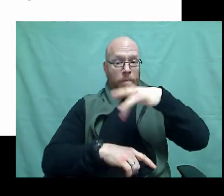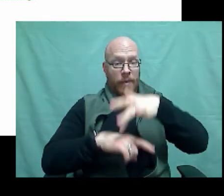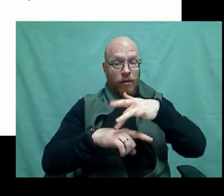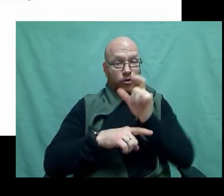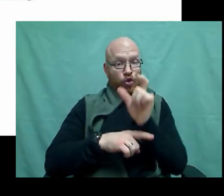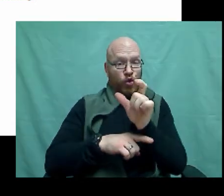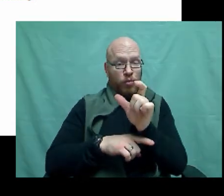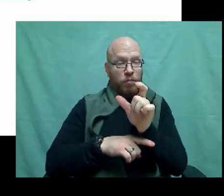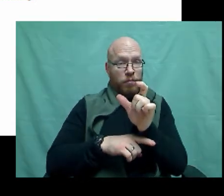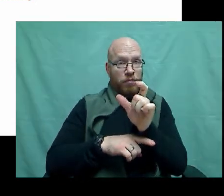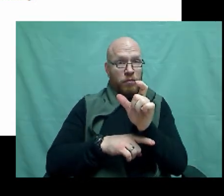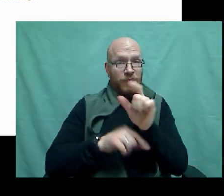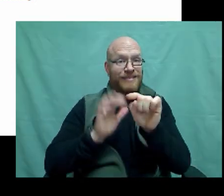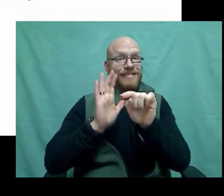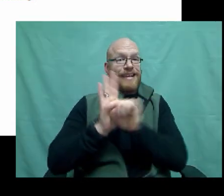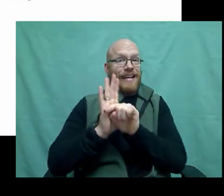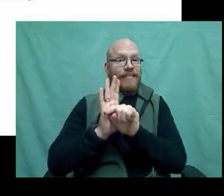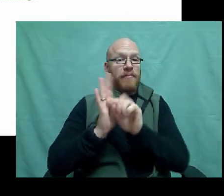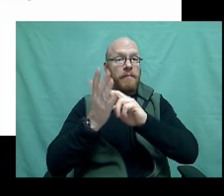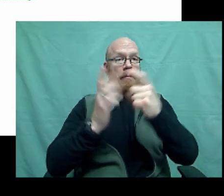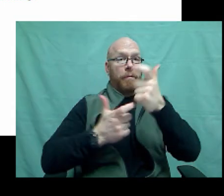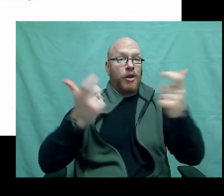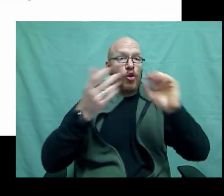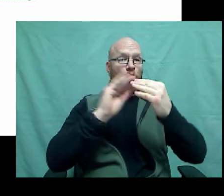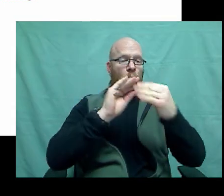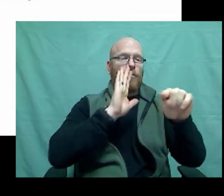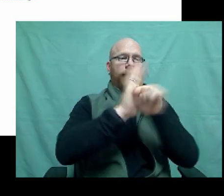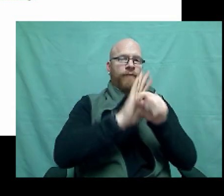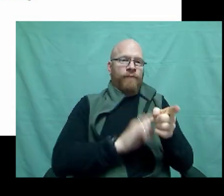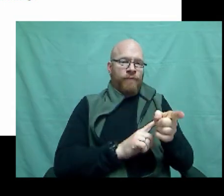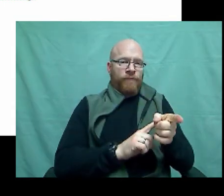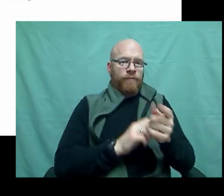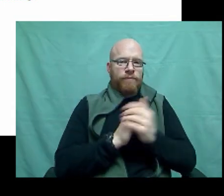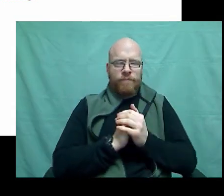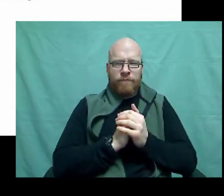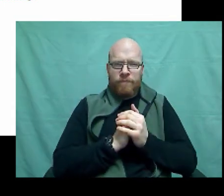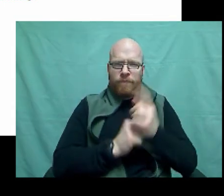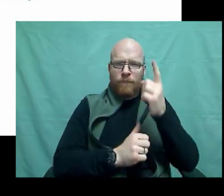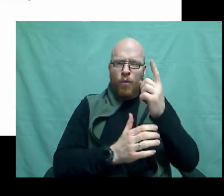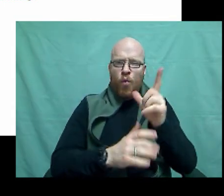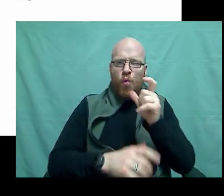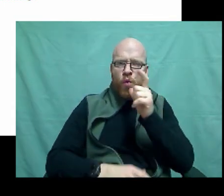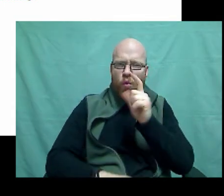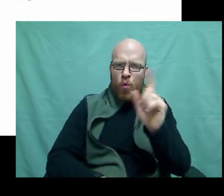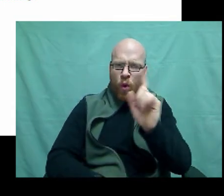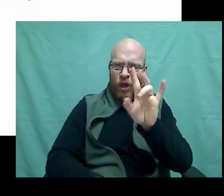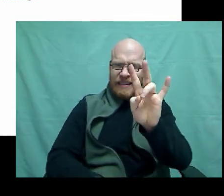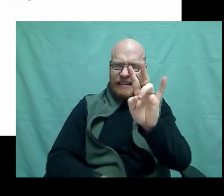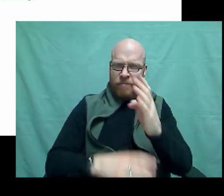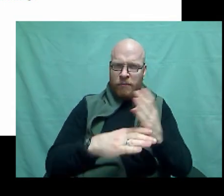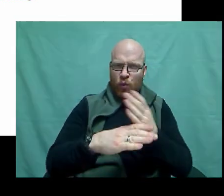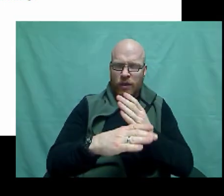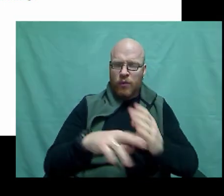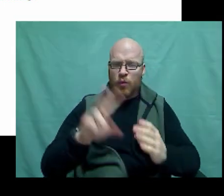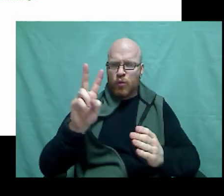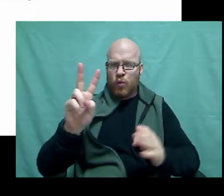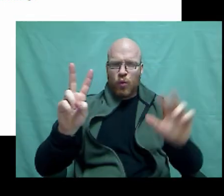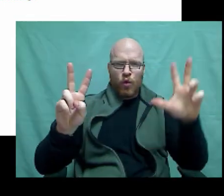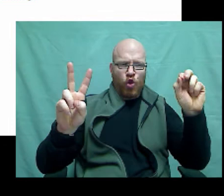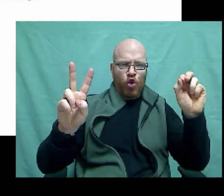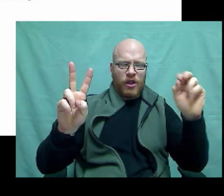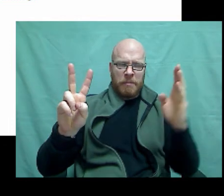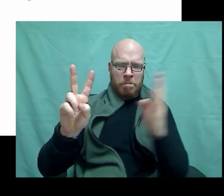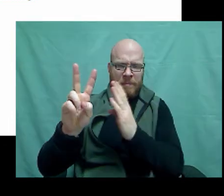but they're both going to be positive. I know the middle term needs to be negative 7, meaning the bigger number is going to be negative. Now I need to see which